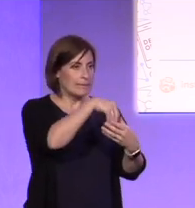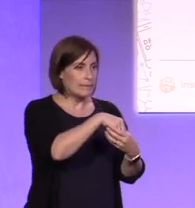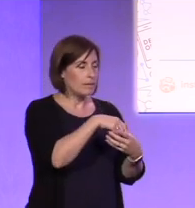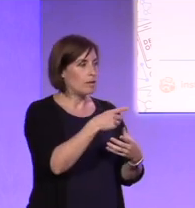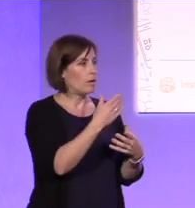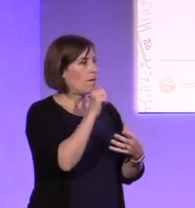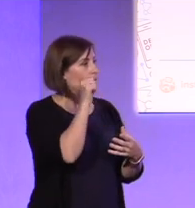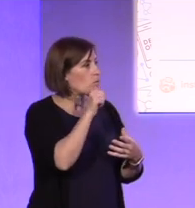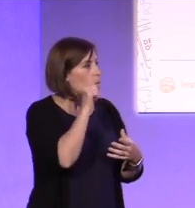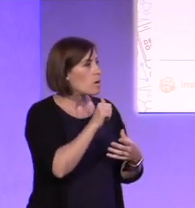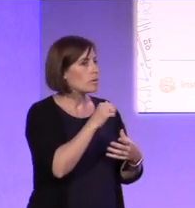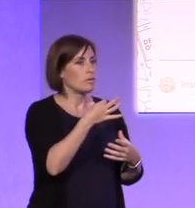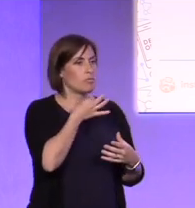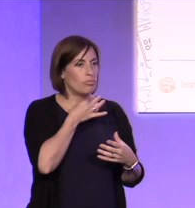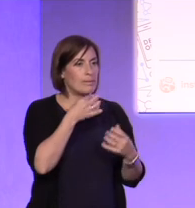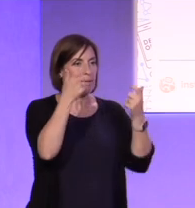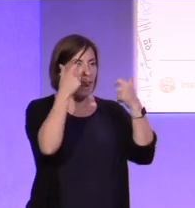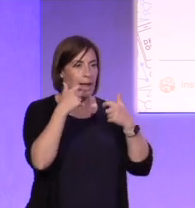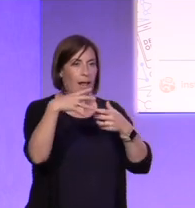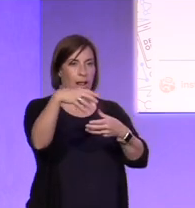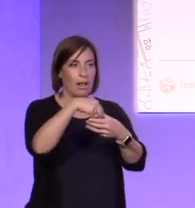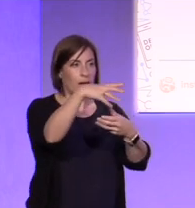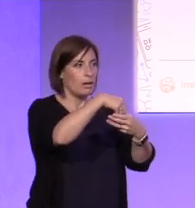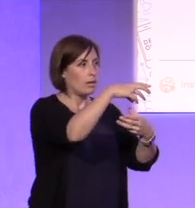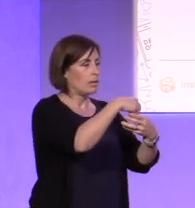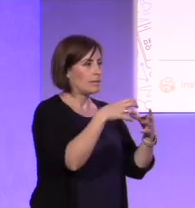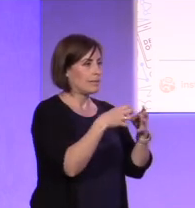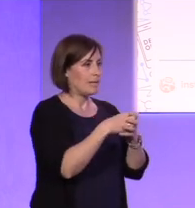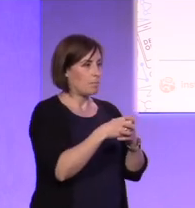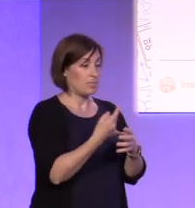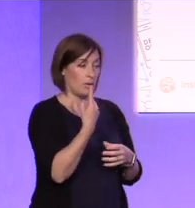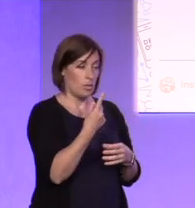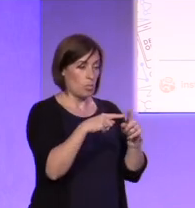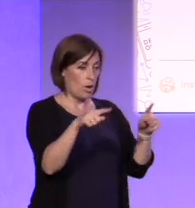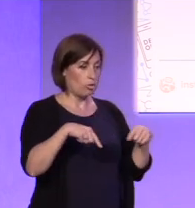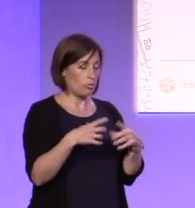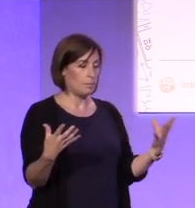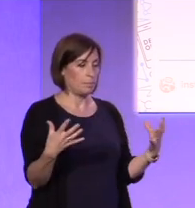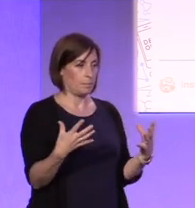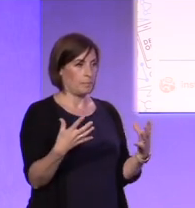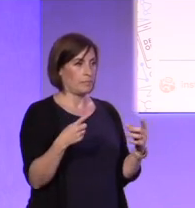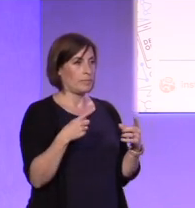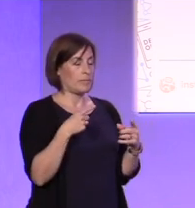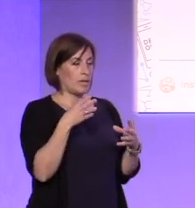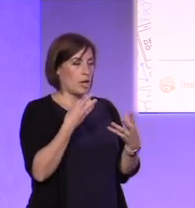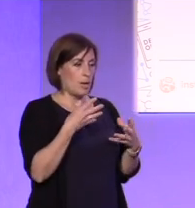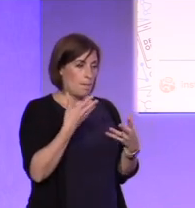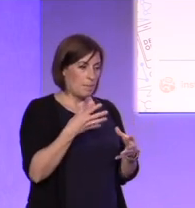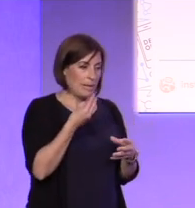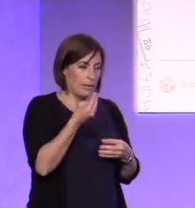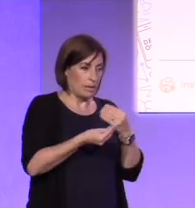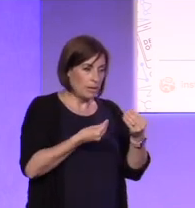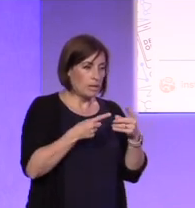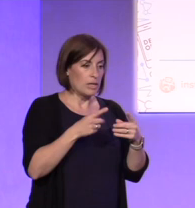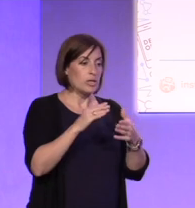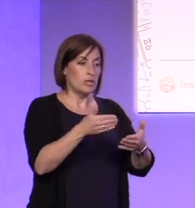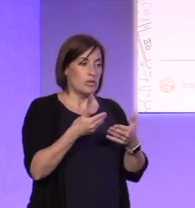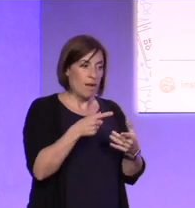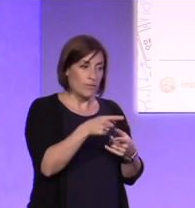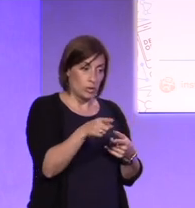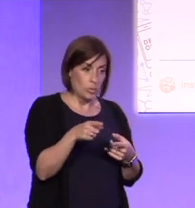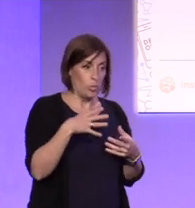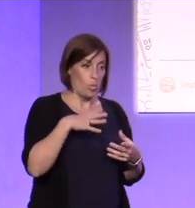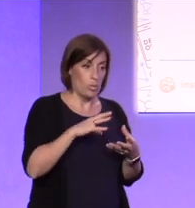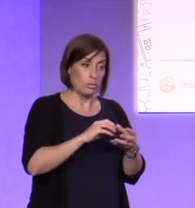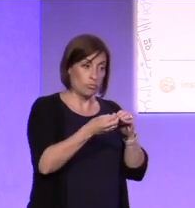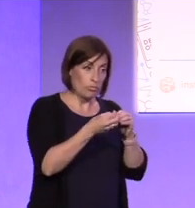legal, our service operations teams all together into a single room to enable them to understand the service that they were building, to test its robustness, not just